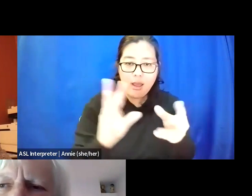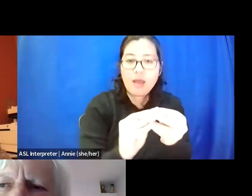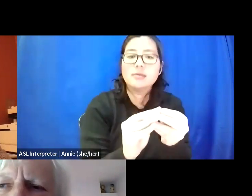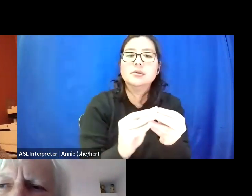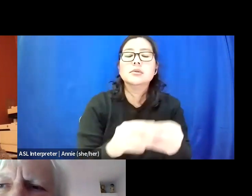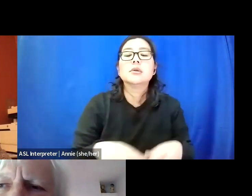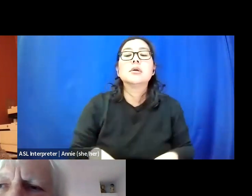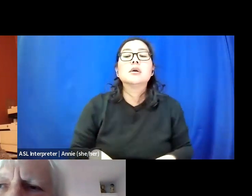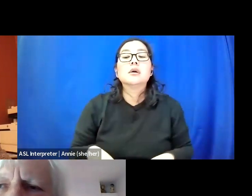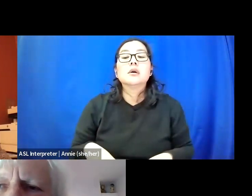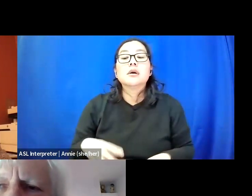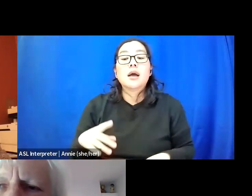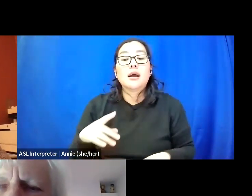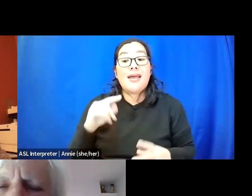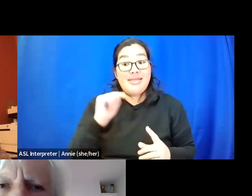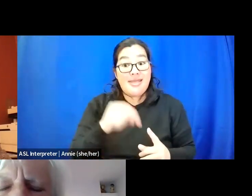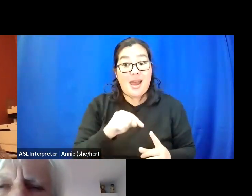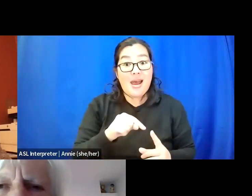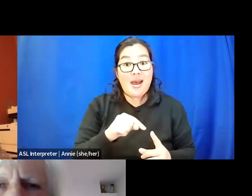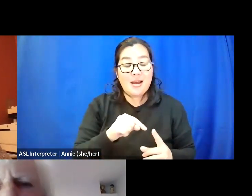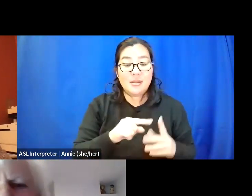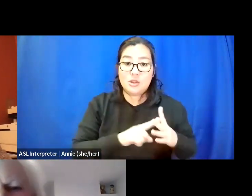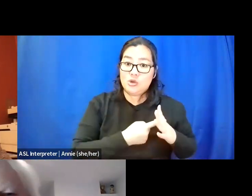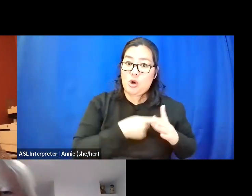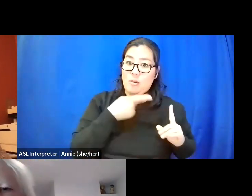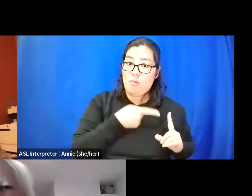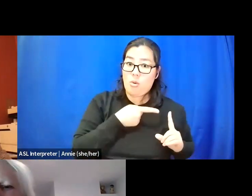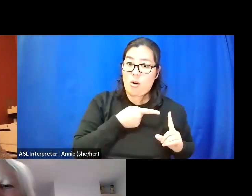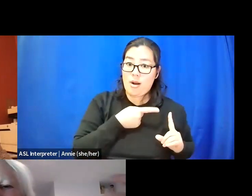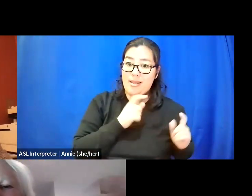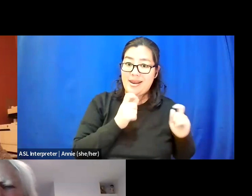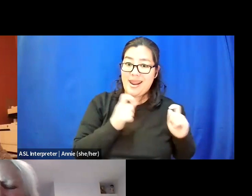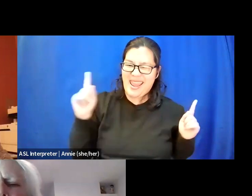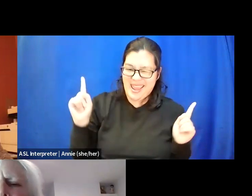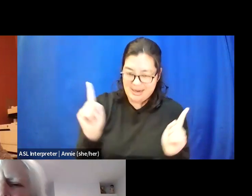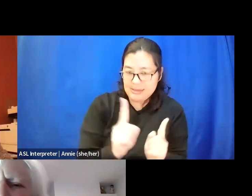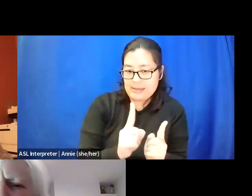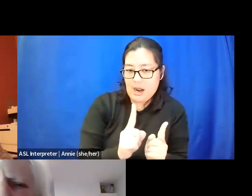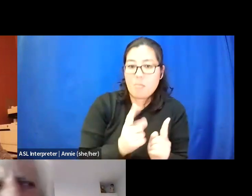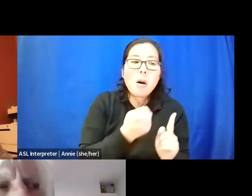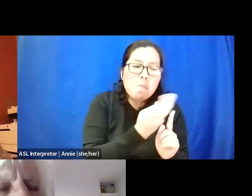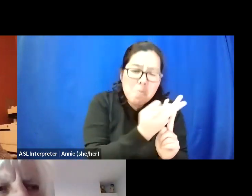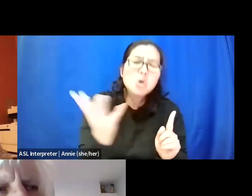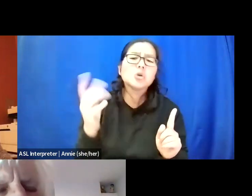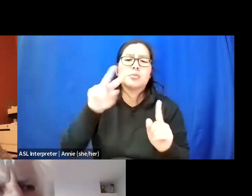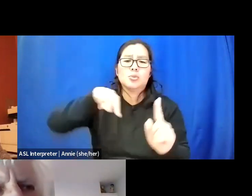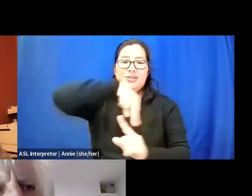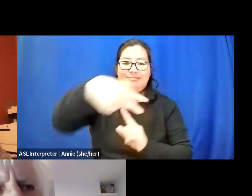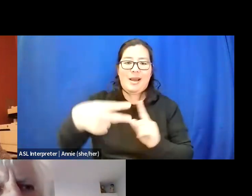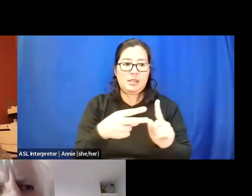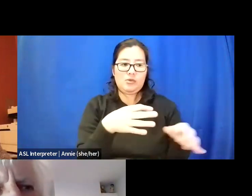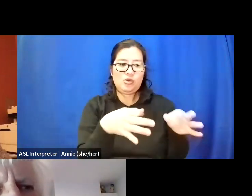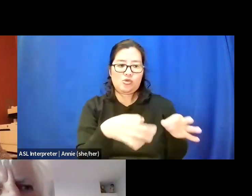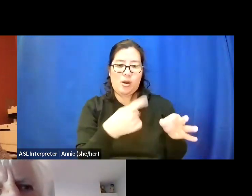that as a starting point and then maybe edit it down, but to have sort of multiple perspectives going on,